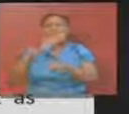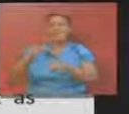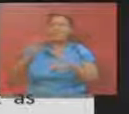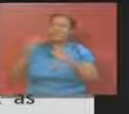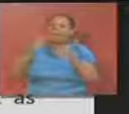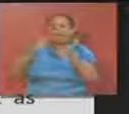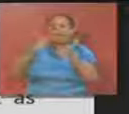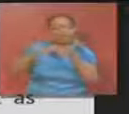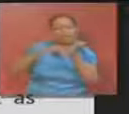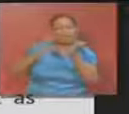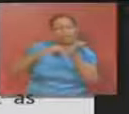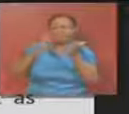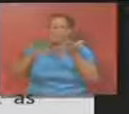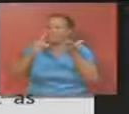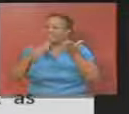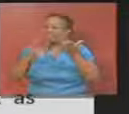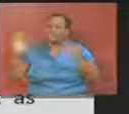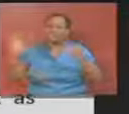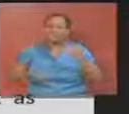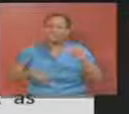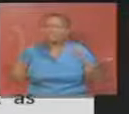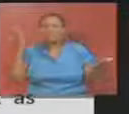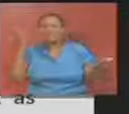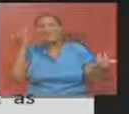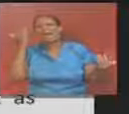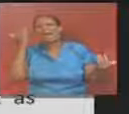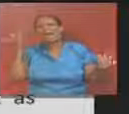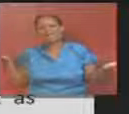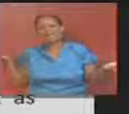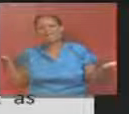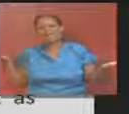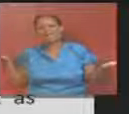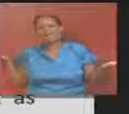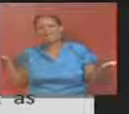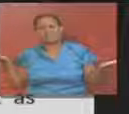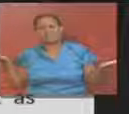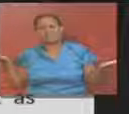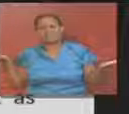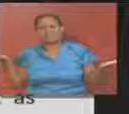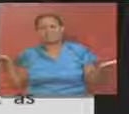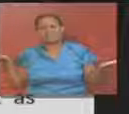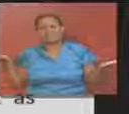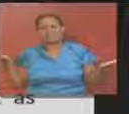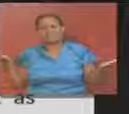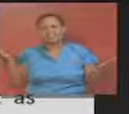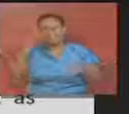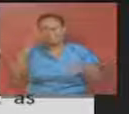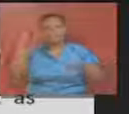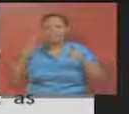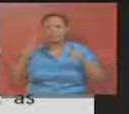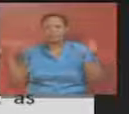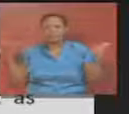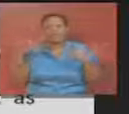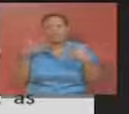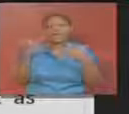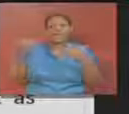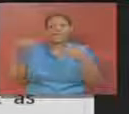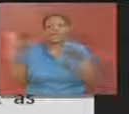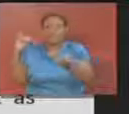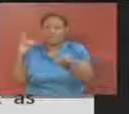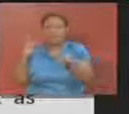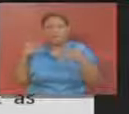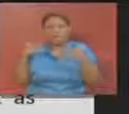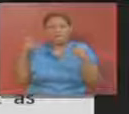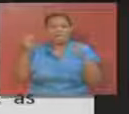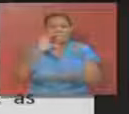One main reason is actually that patients have been afraid to go to their healthcare facilities for